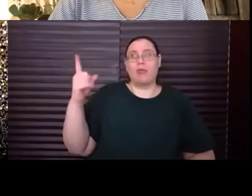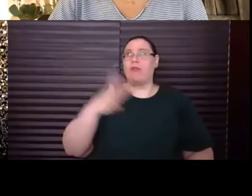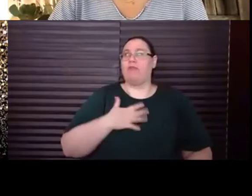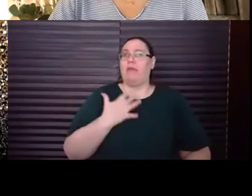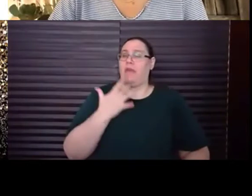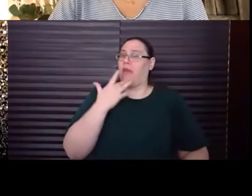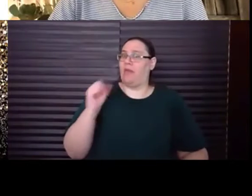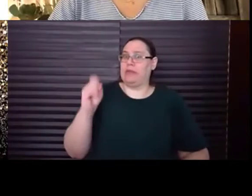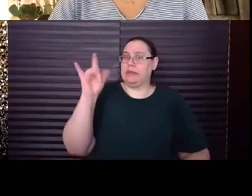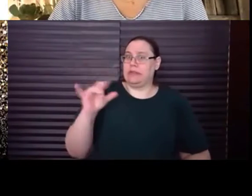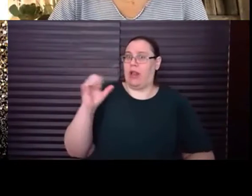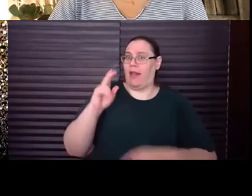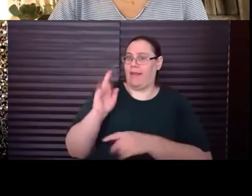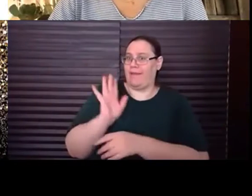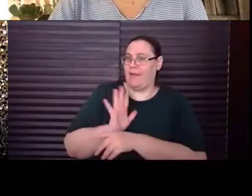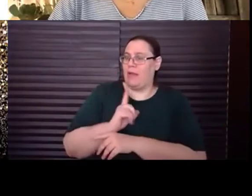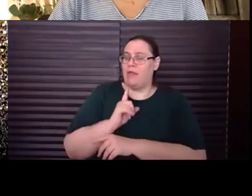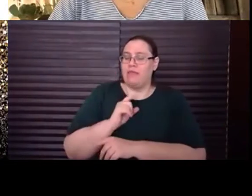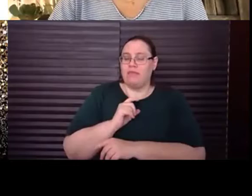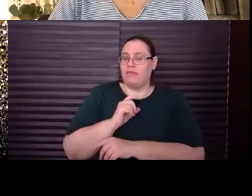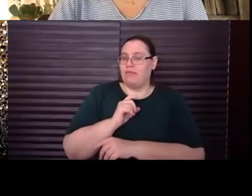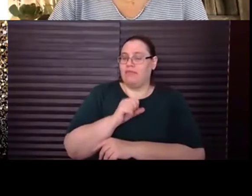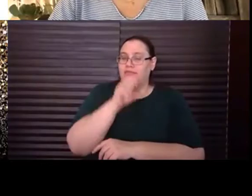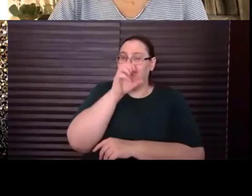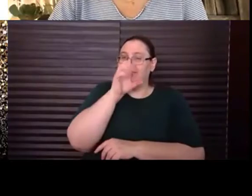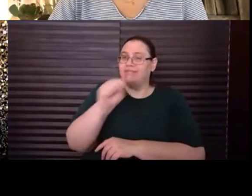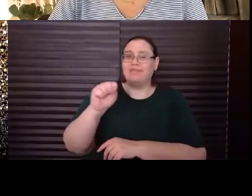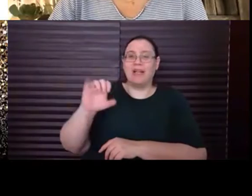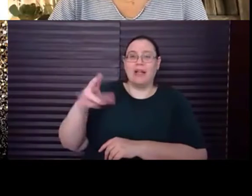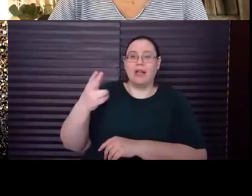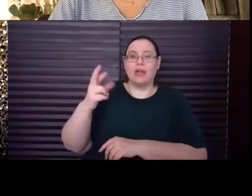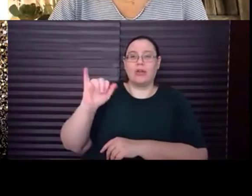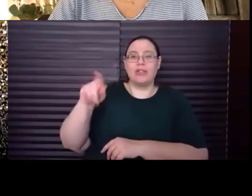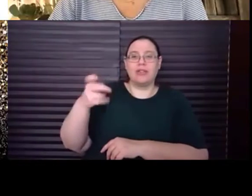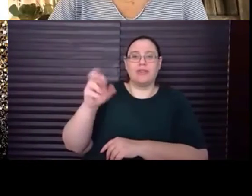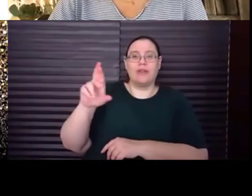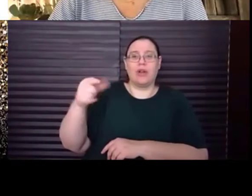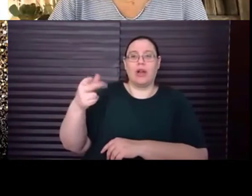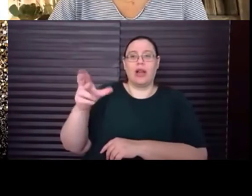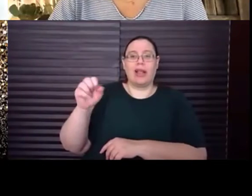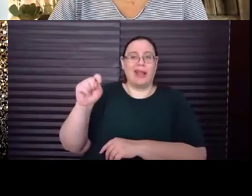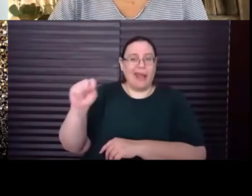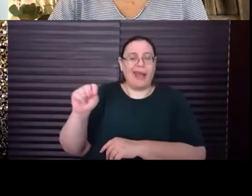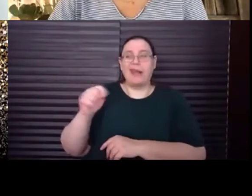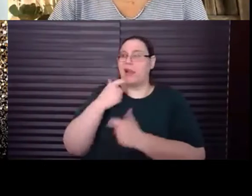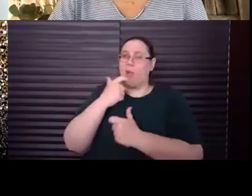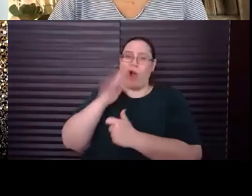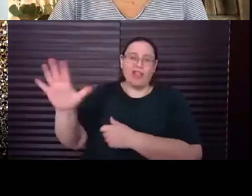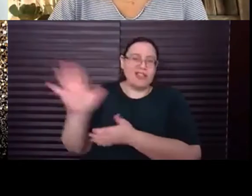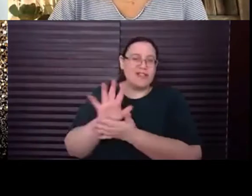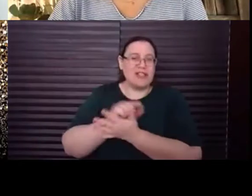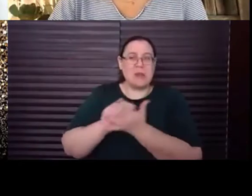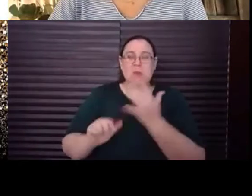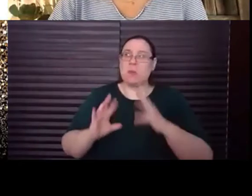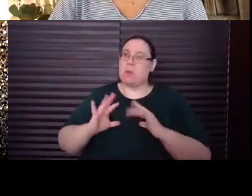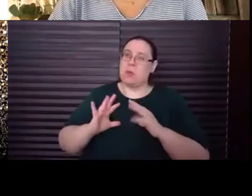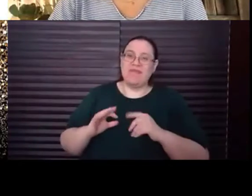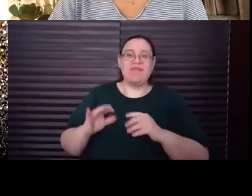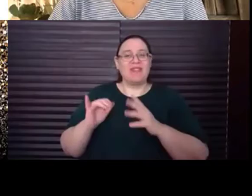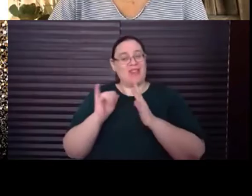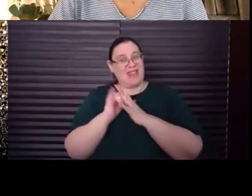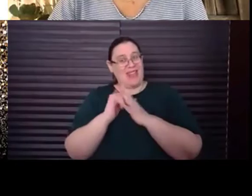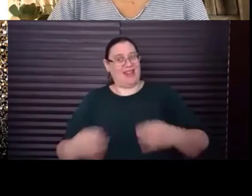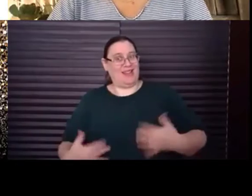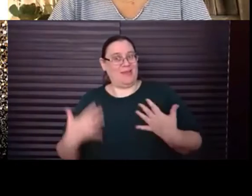favorite styles of films. I'm a very big Christopher Guest fan, and I watched all of his films. So that was a lot of